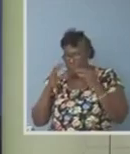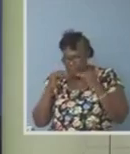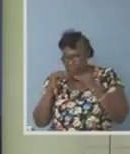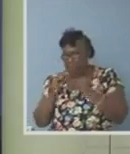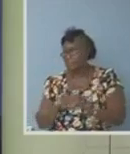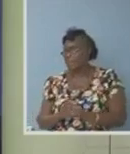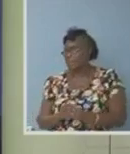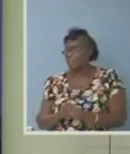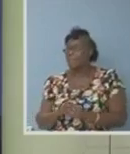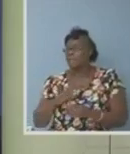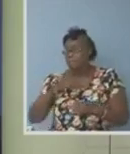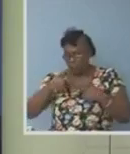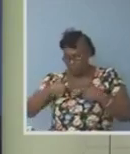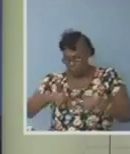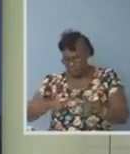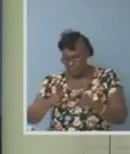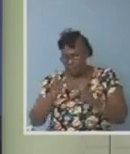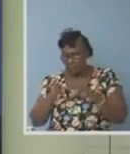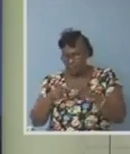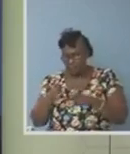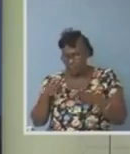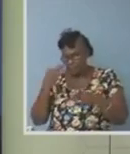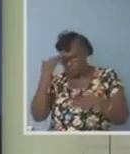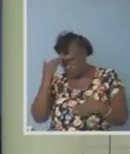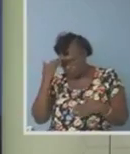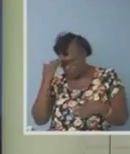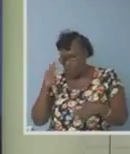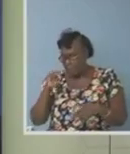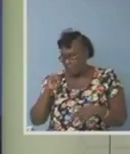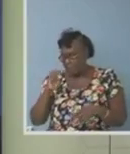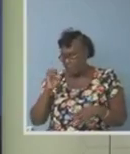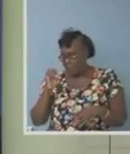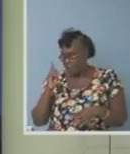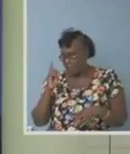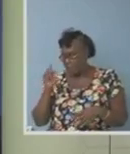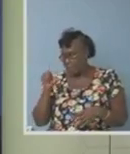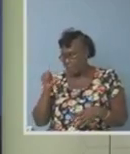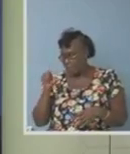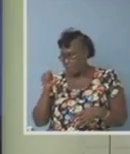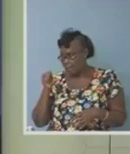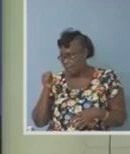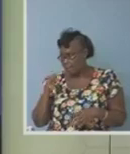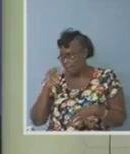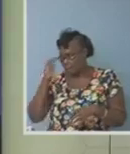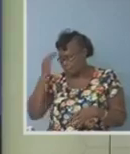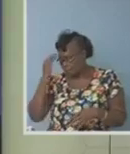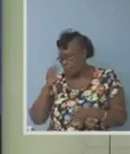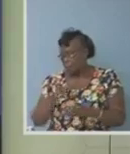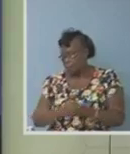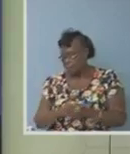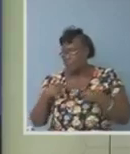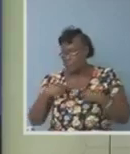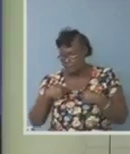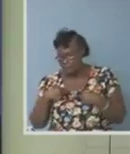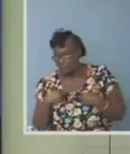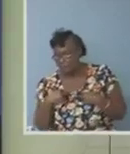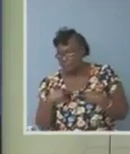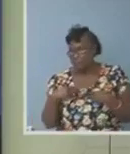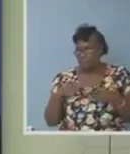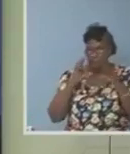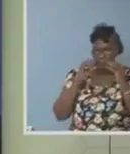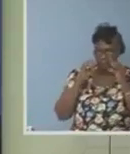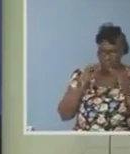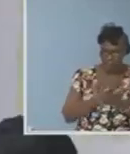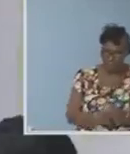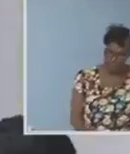press release will be sent out to members of the media, and we will convene a press conference thereafter.